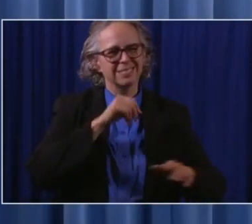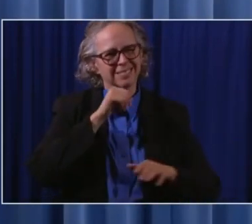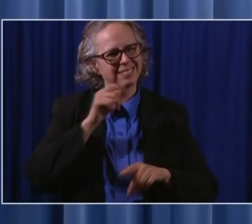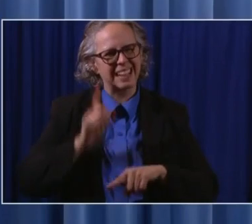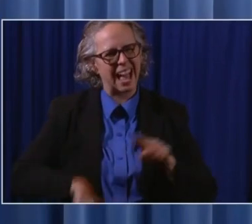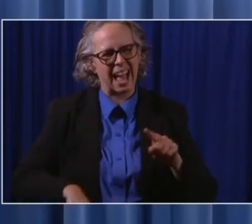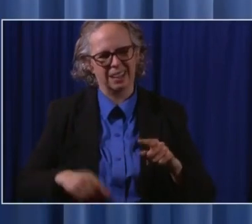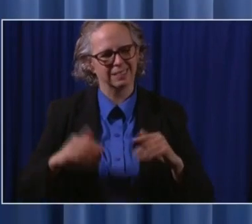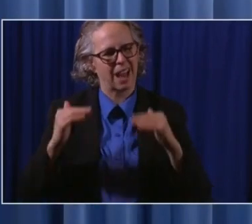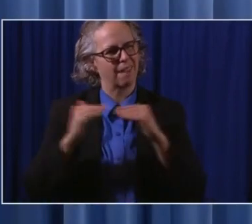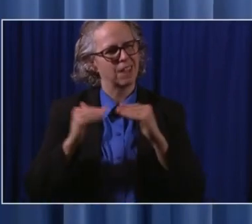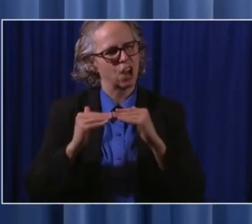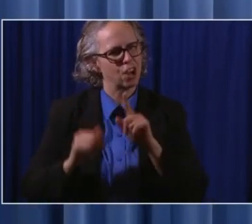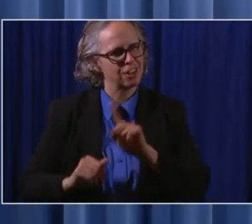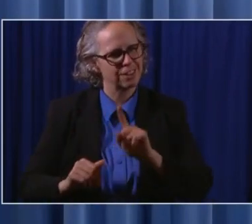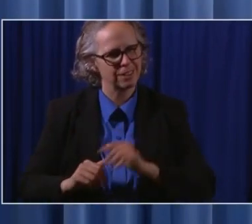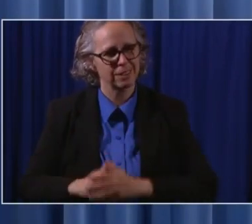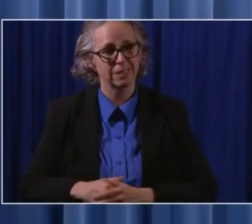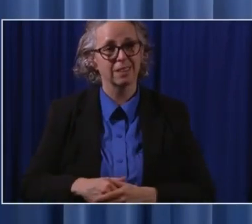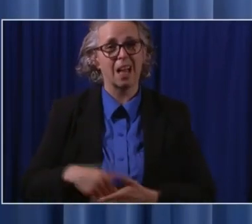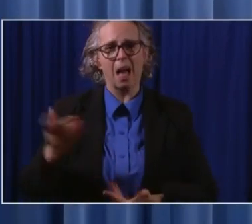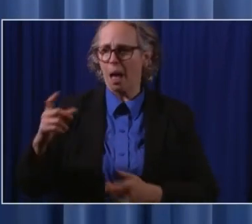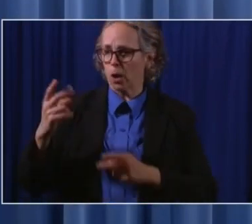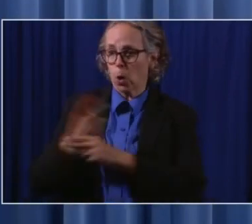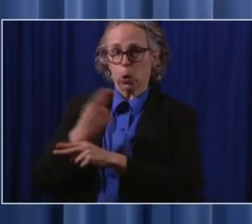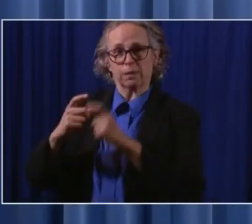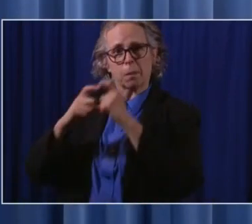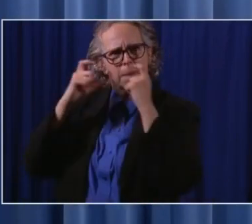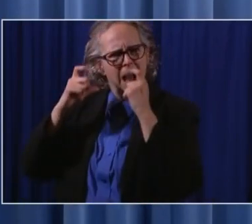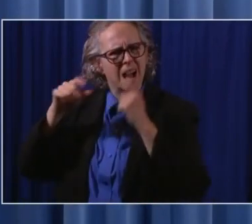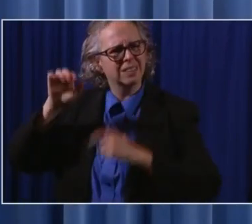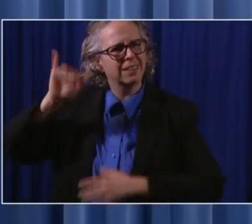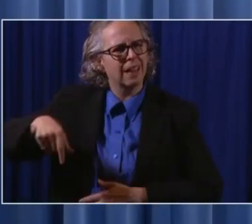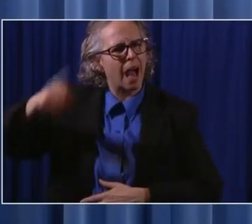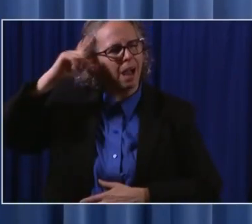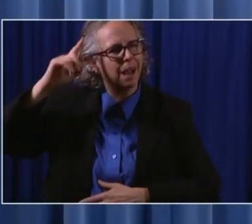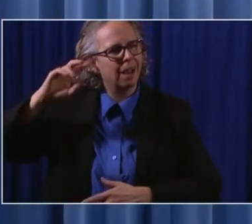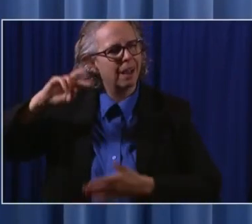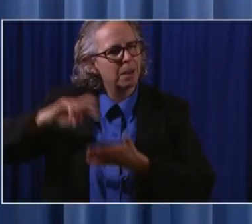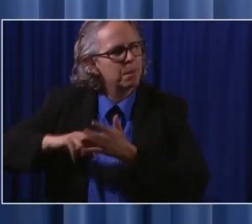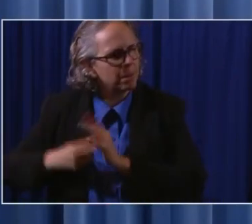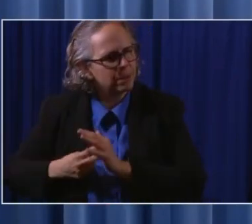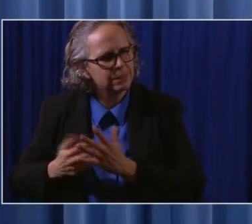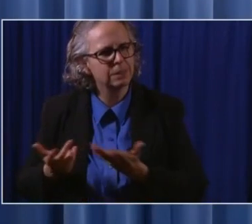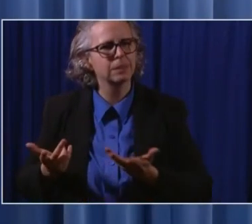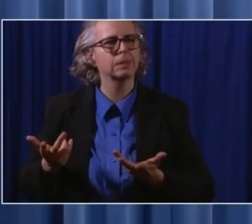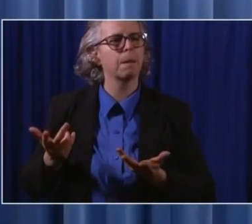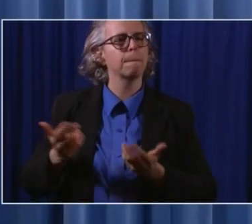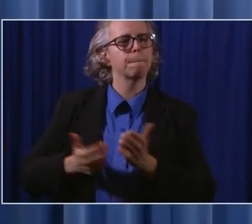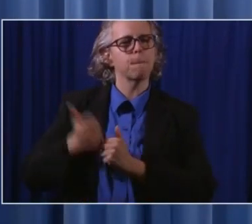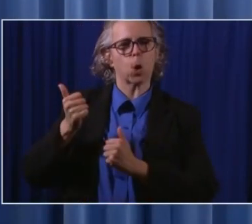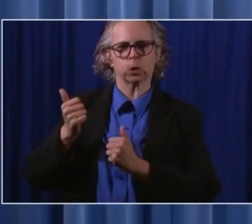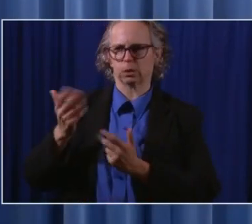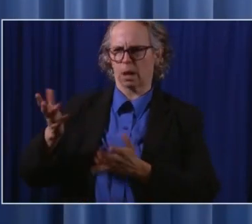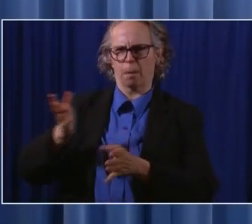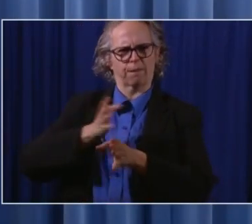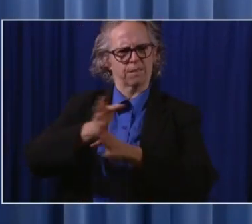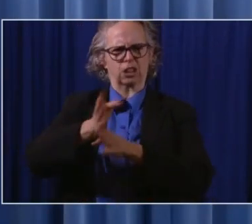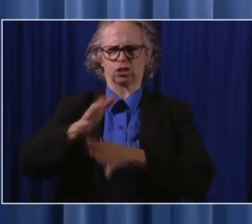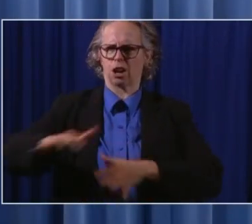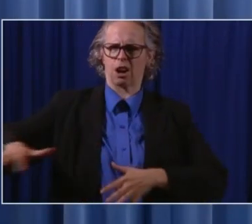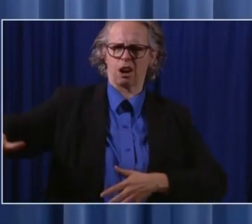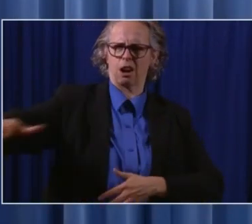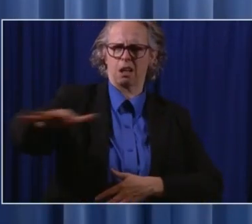virtually no minority view among professionals anymore.